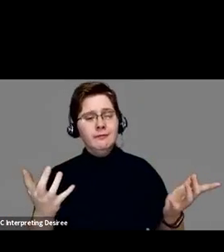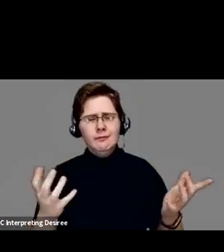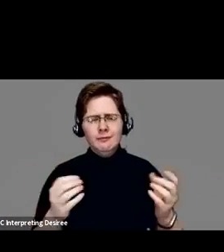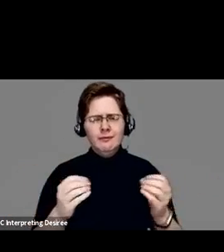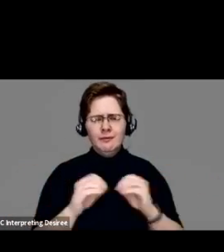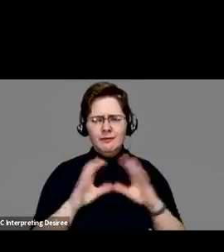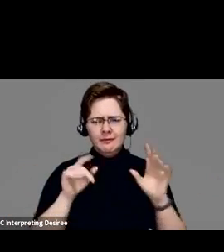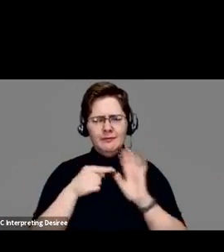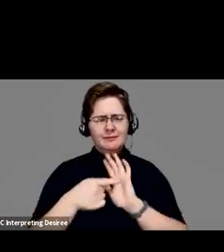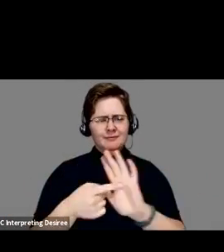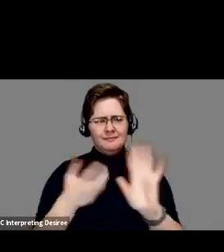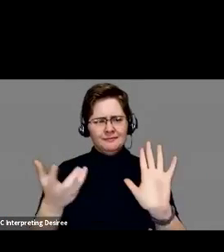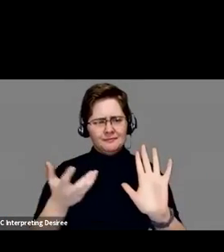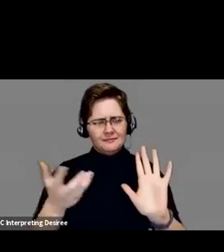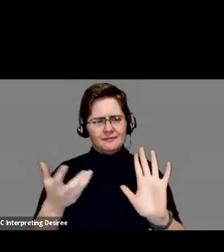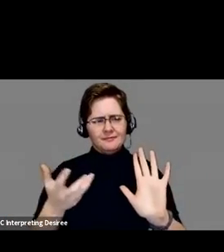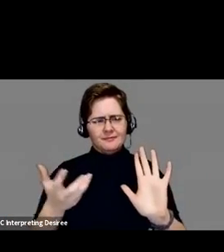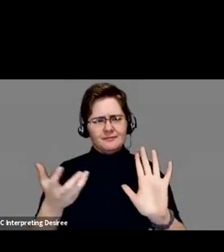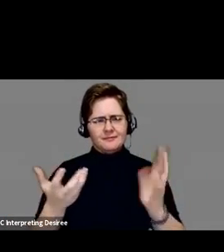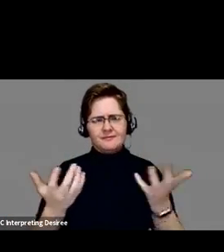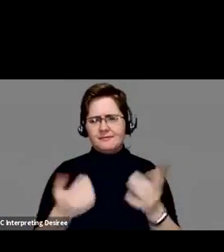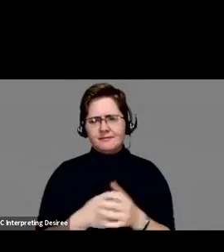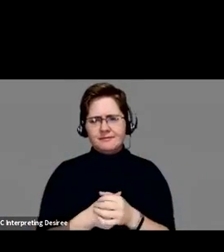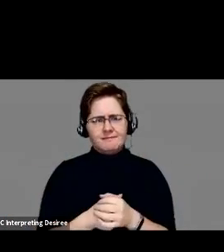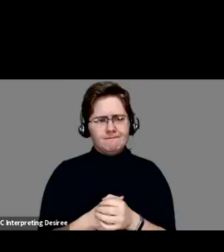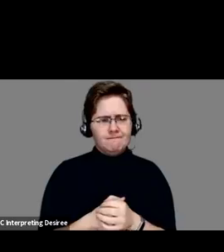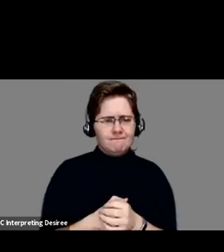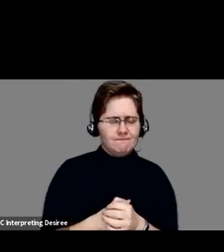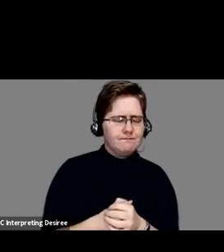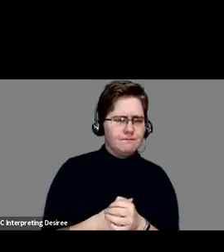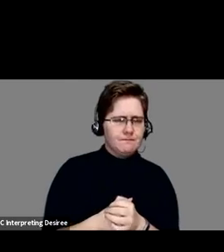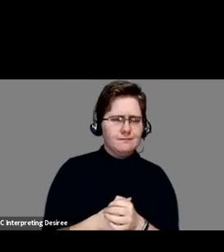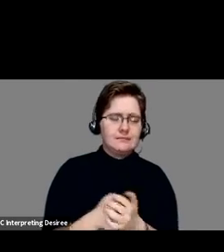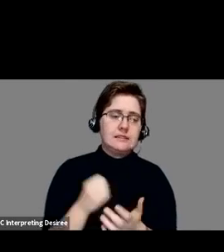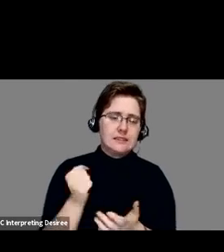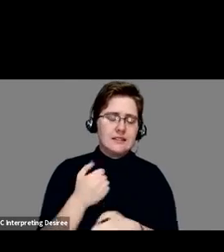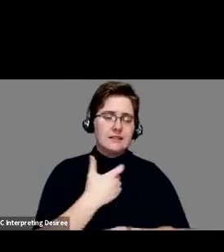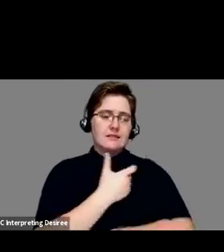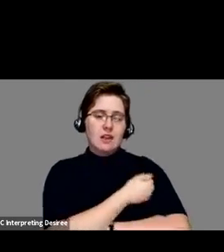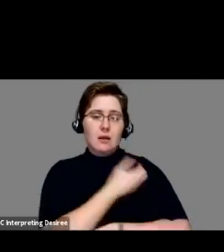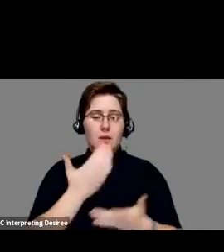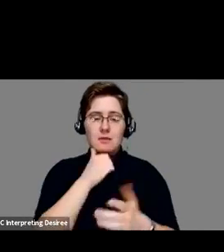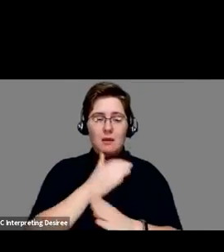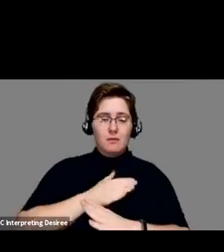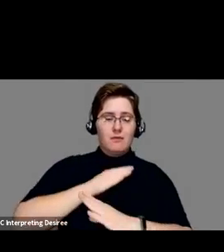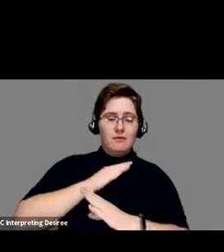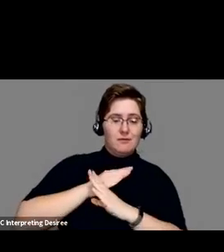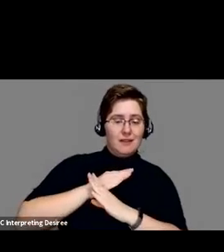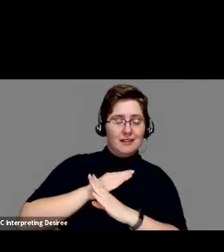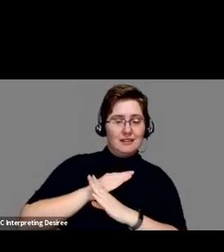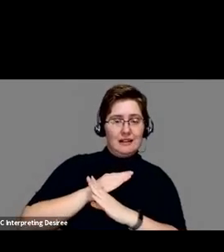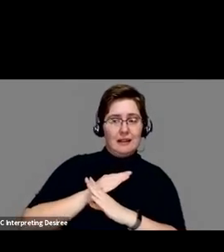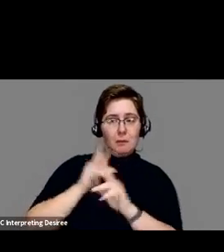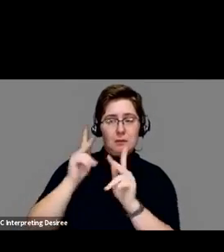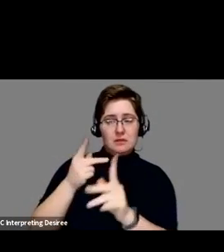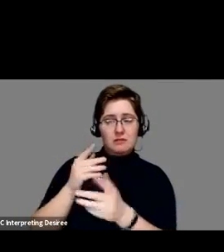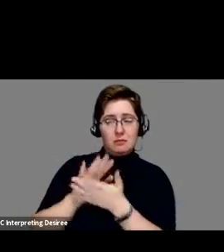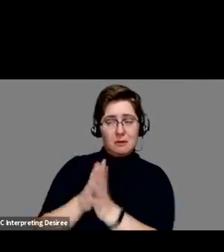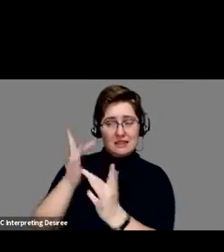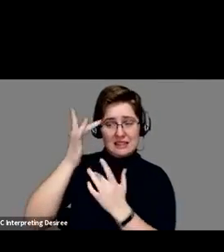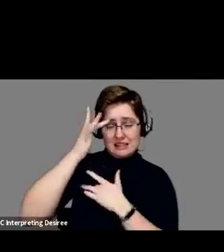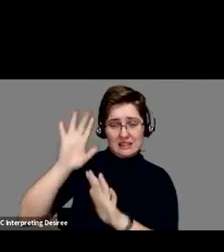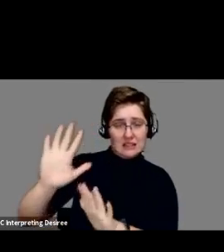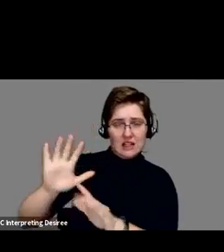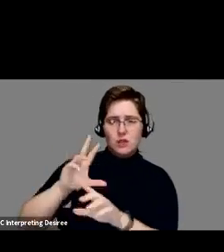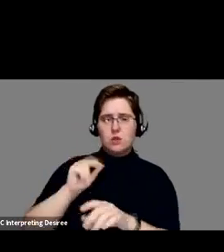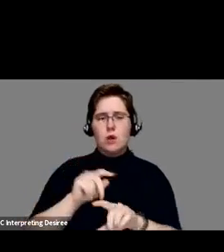clearly demonstrated is that although the flu vaccine may not prevent an individual from becoming ill, when you